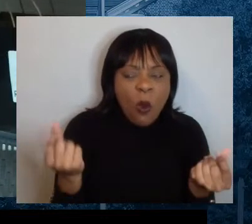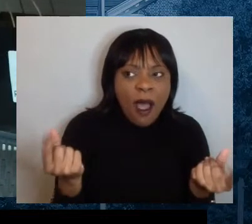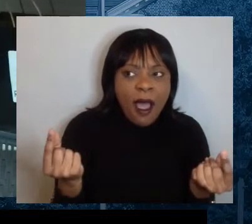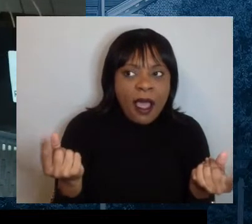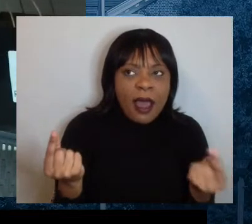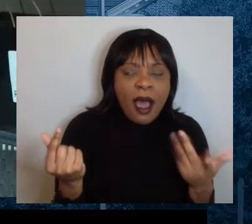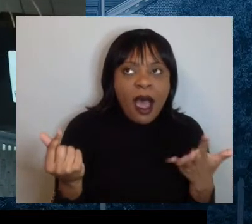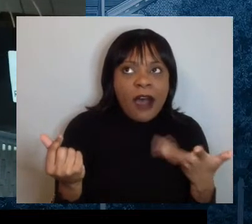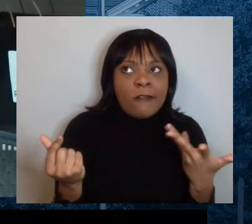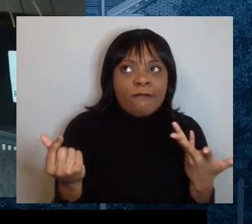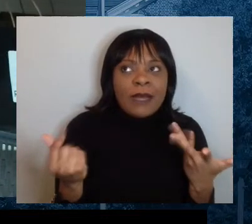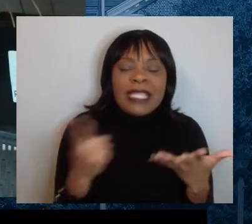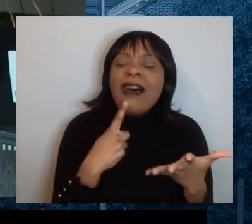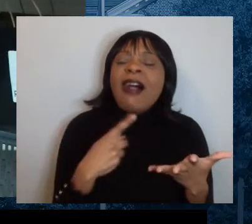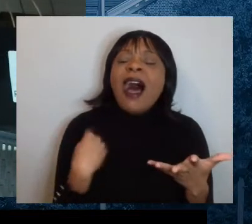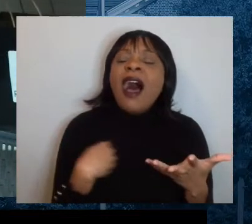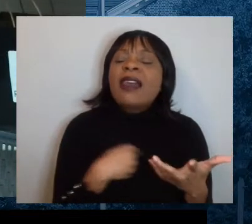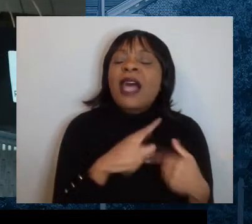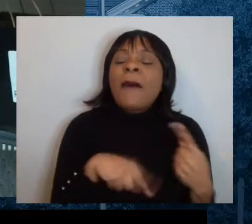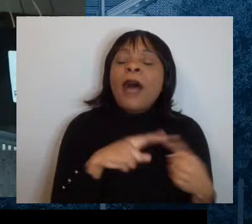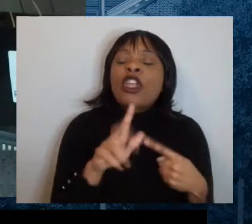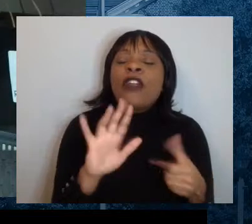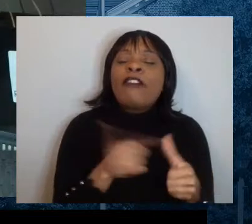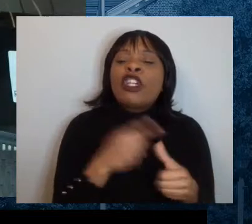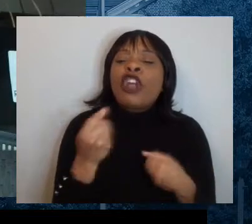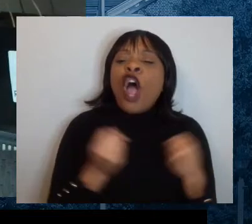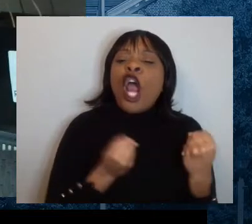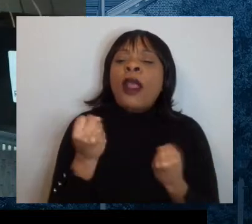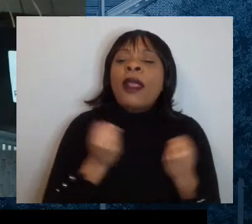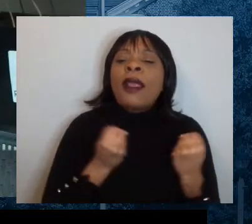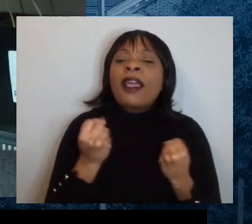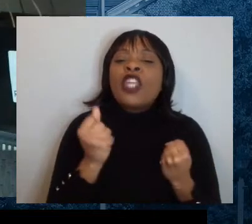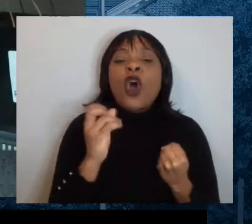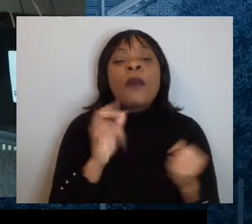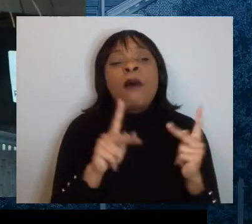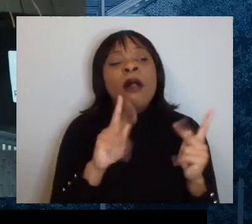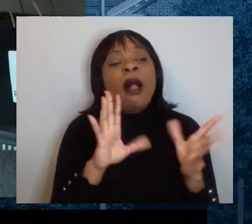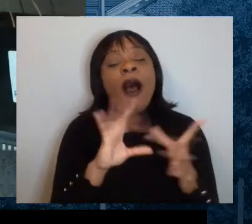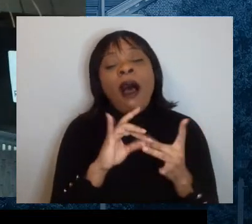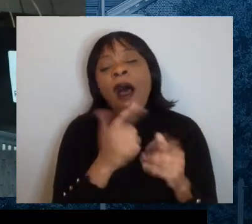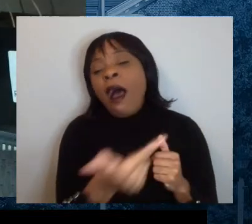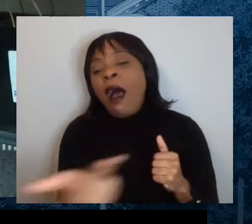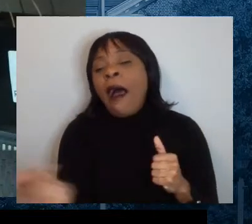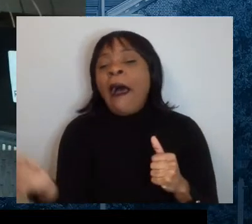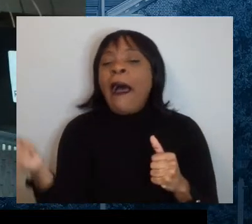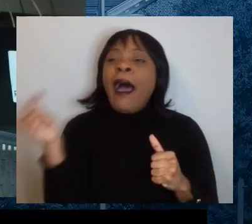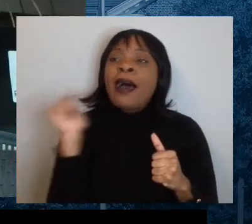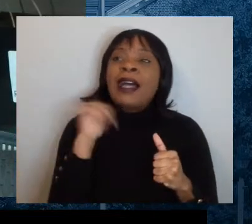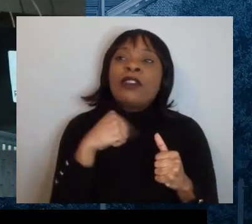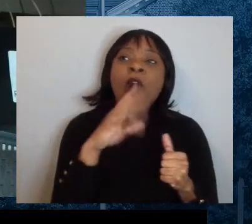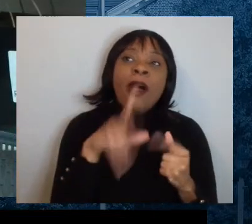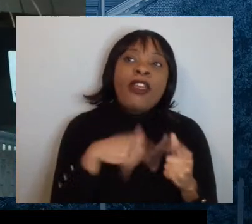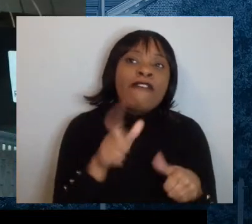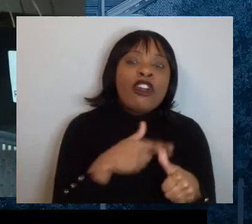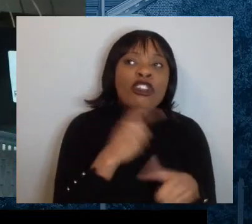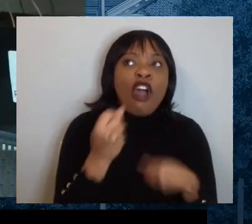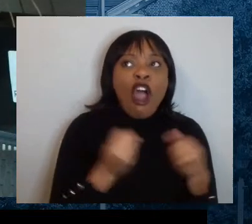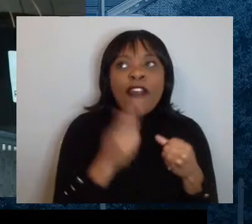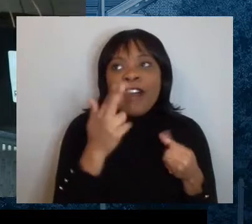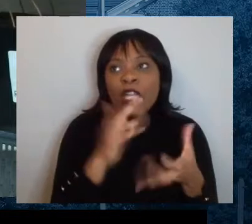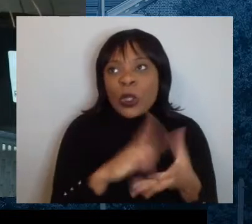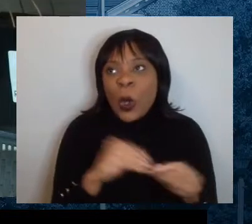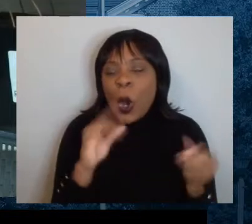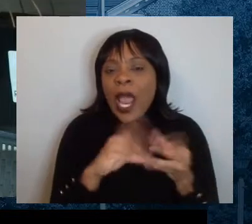tell us about your first car. And so people went around, they told really funny stories about their first car. And I asked